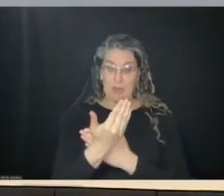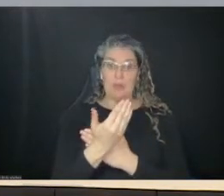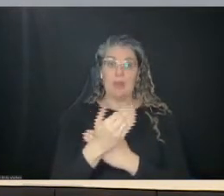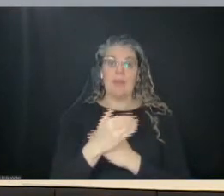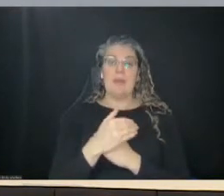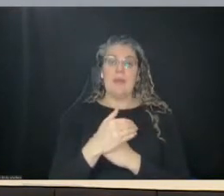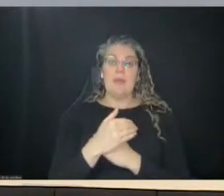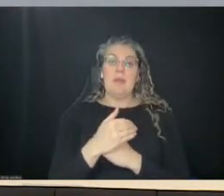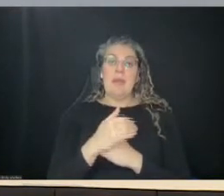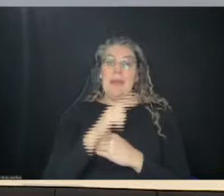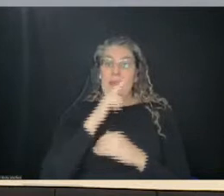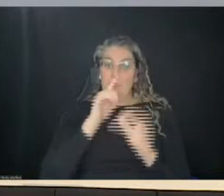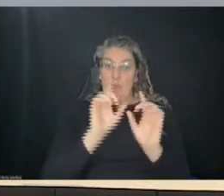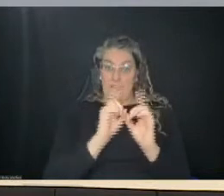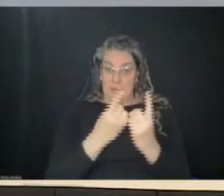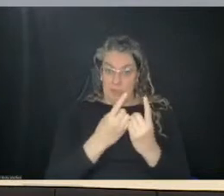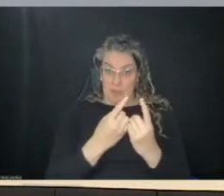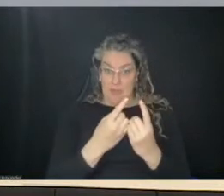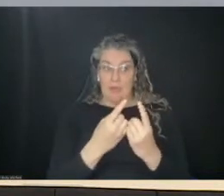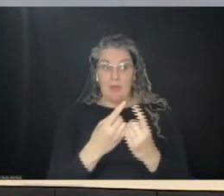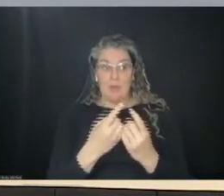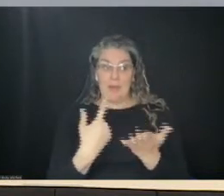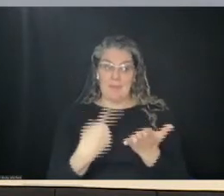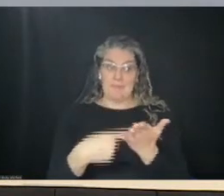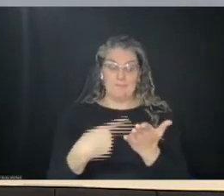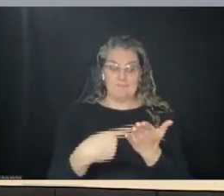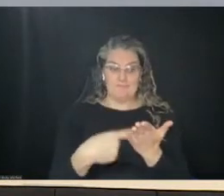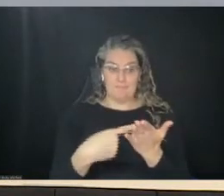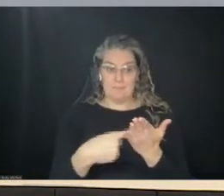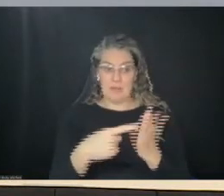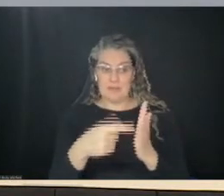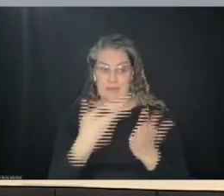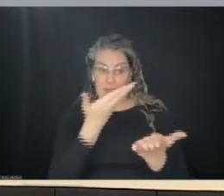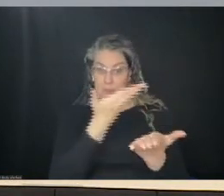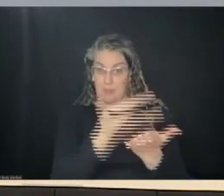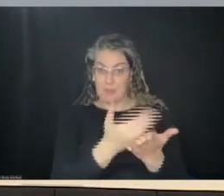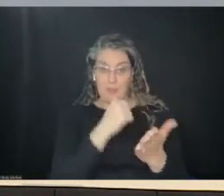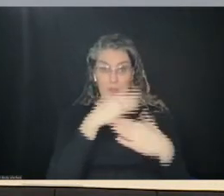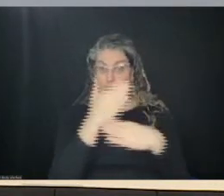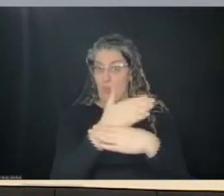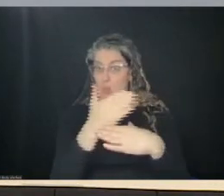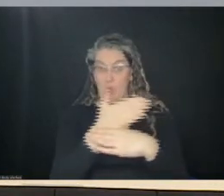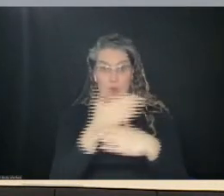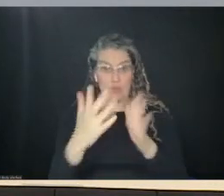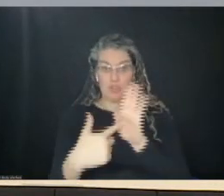retention schedule for any of the vaccine records. It would not be shared with